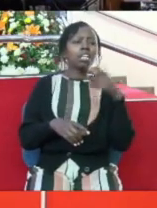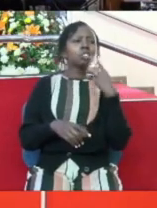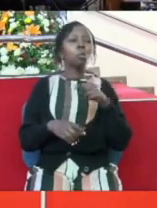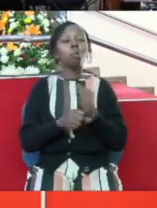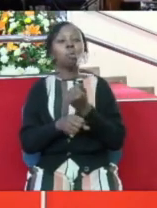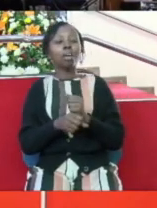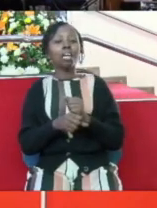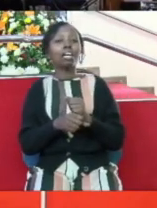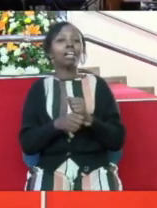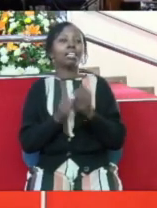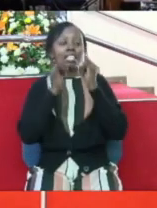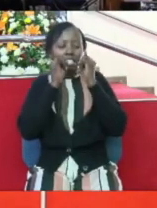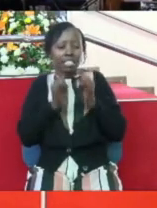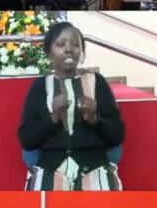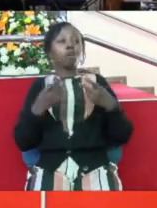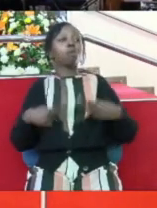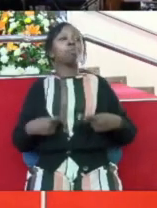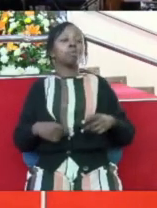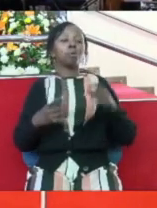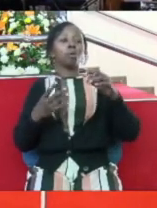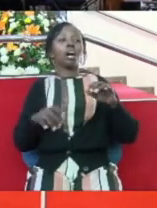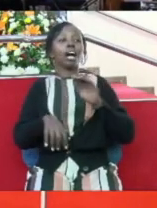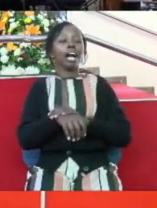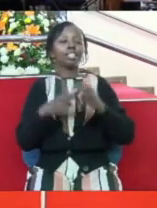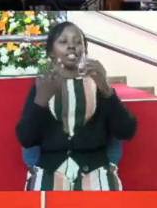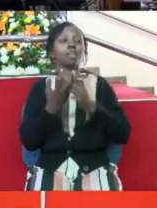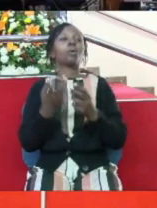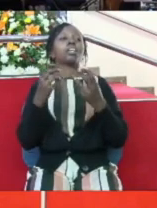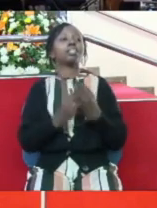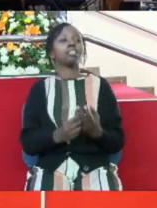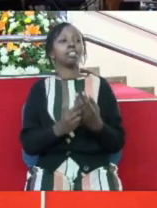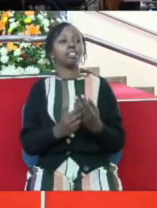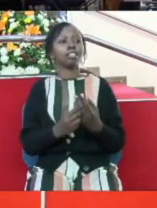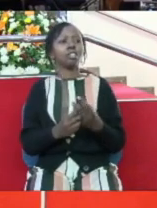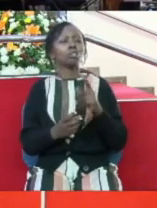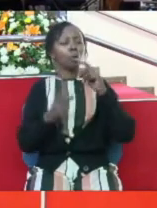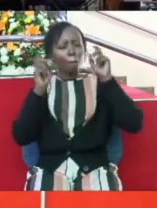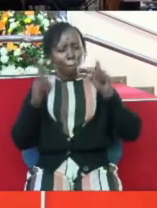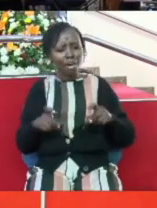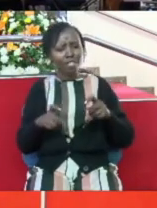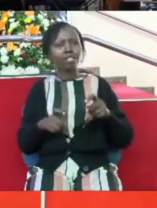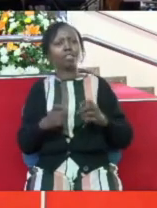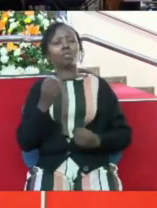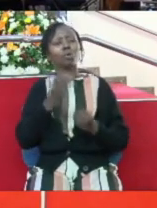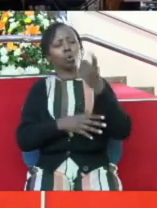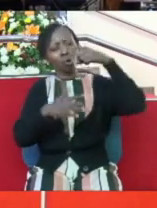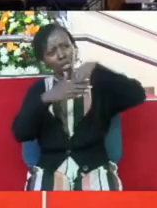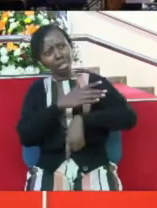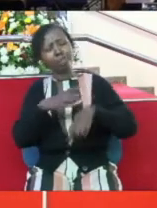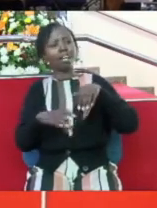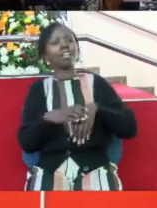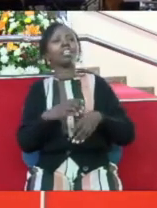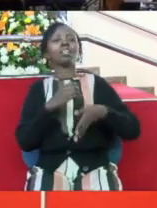anaombea watu wakipata mabwana na mabibi. We need to grow roots downwards. Lazima tumee mizizi ikienda chini. So that every wind of doctrine will not